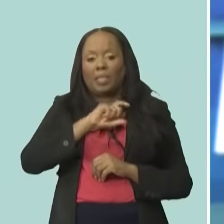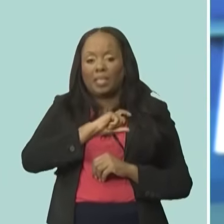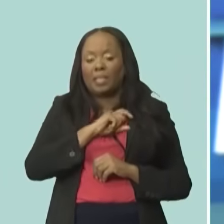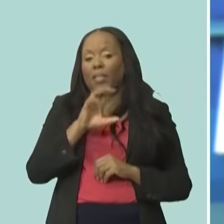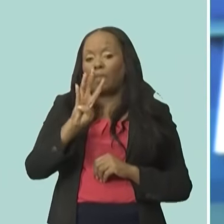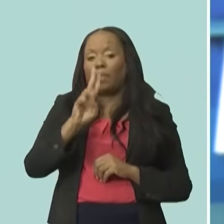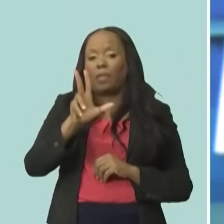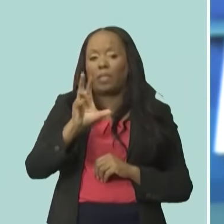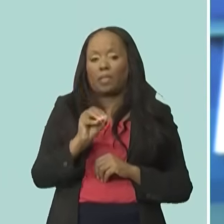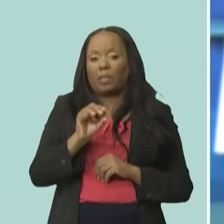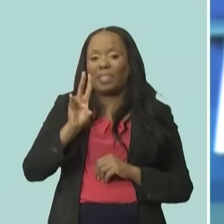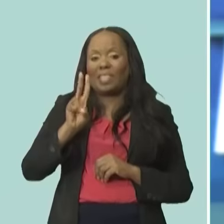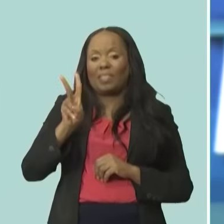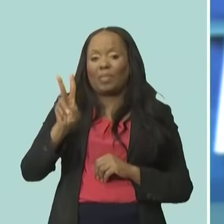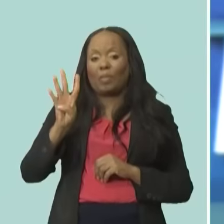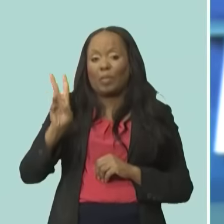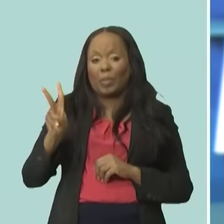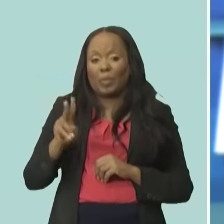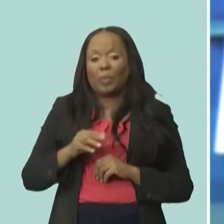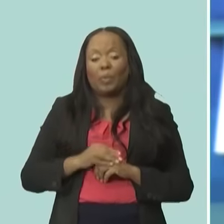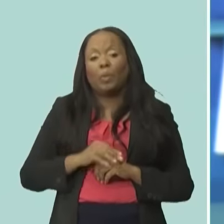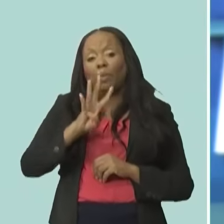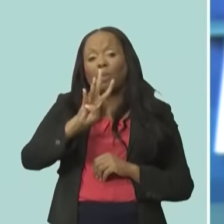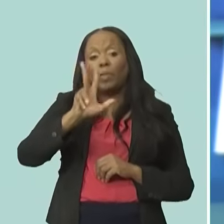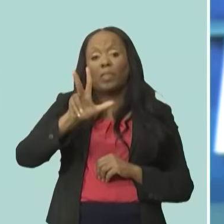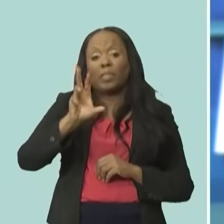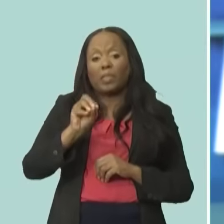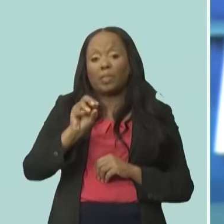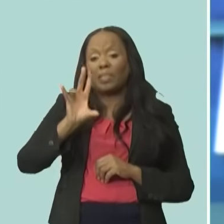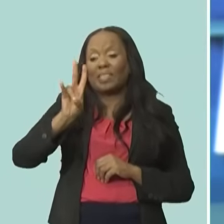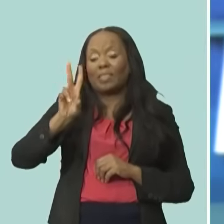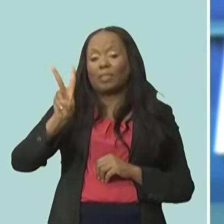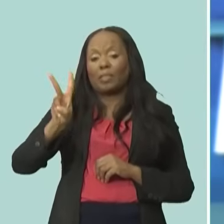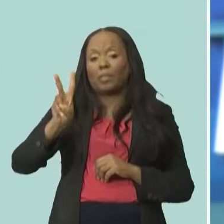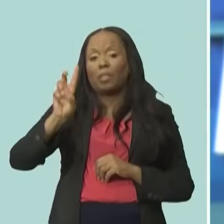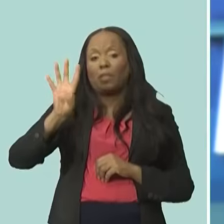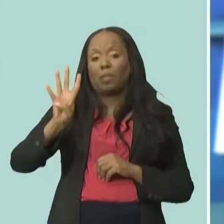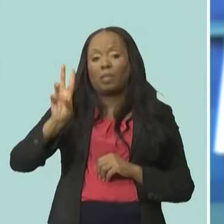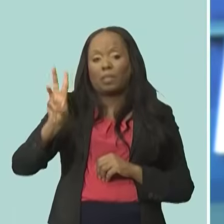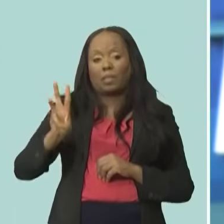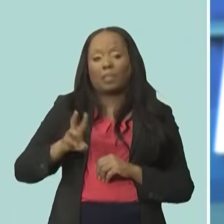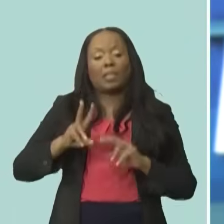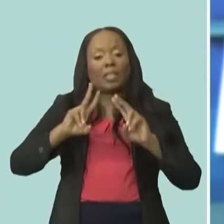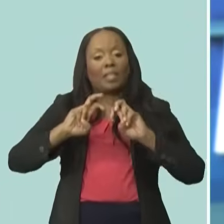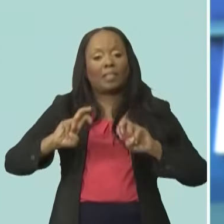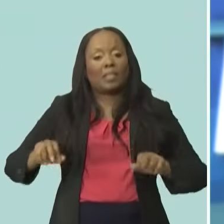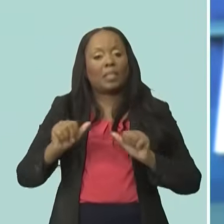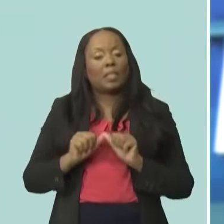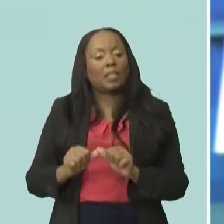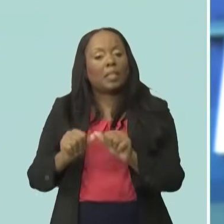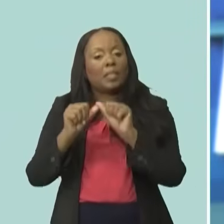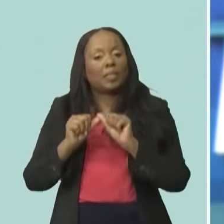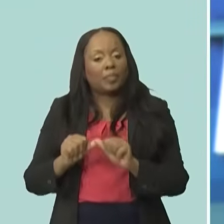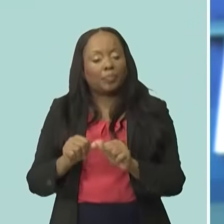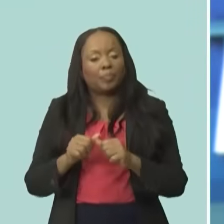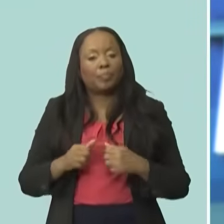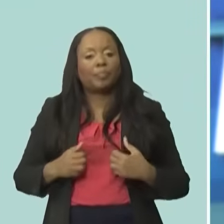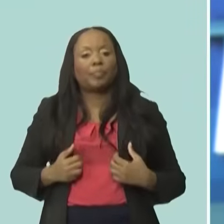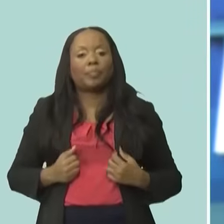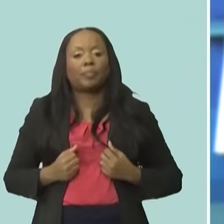Station at 430-7242 or 430-7246. Investigations are continuing.